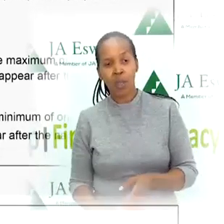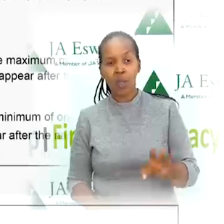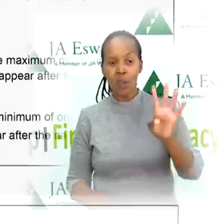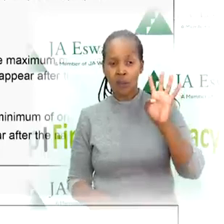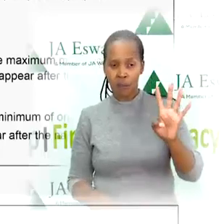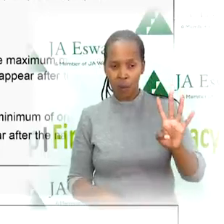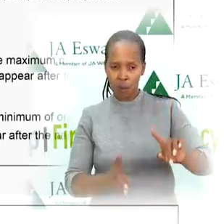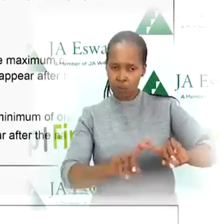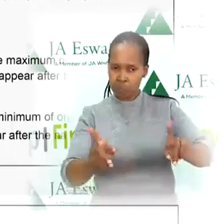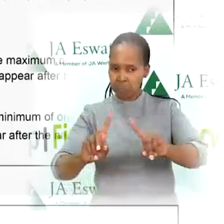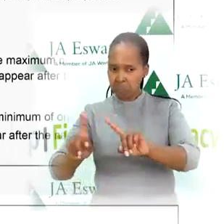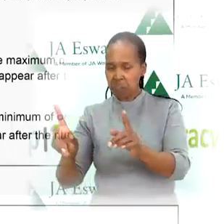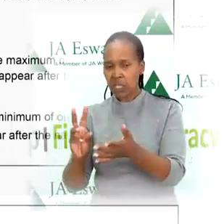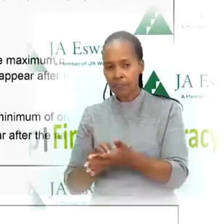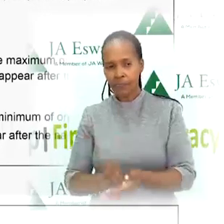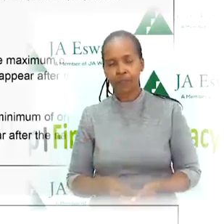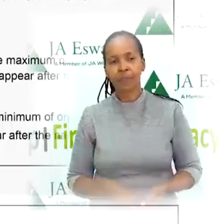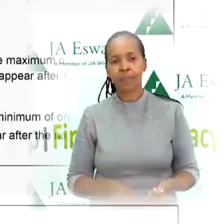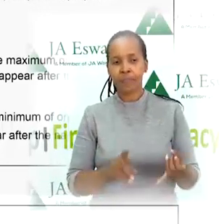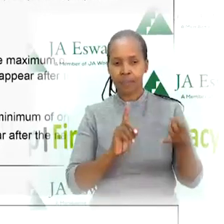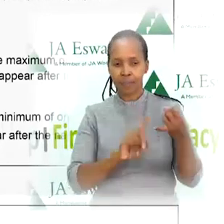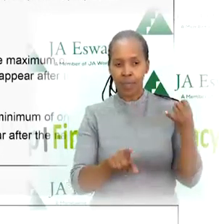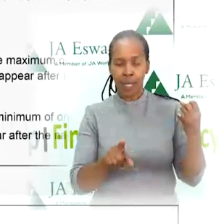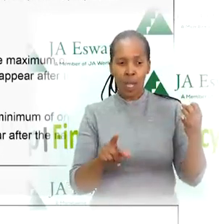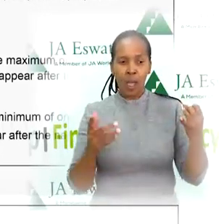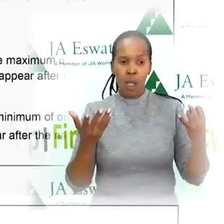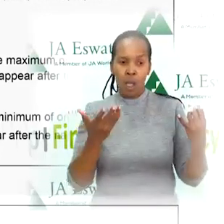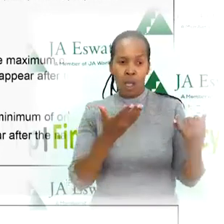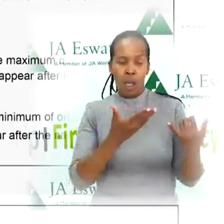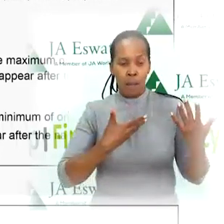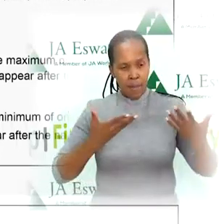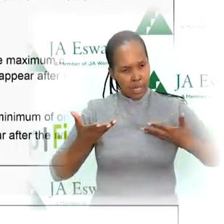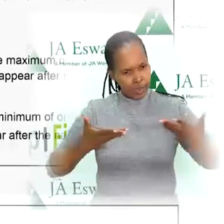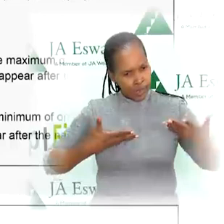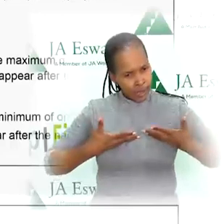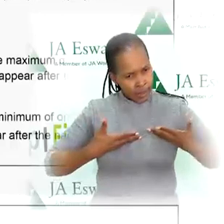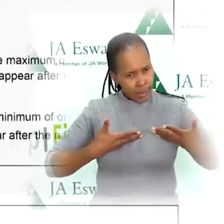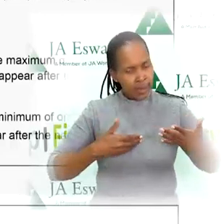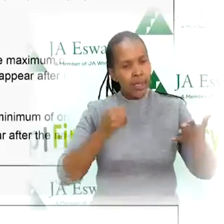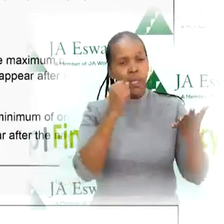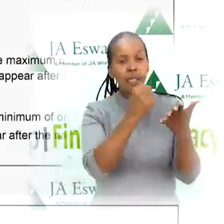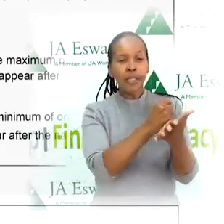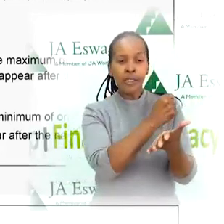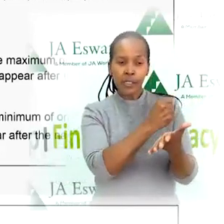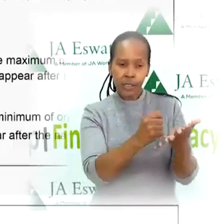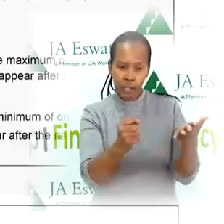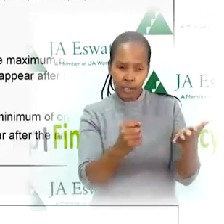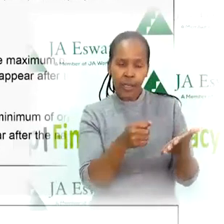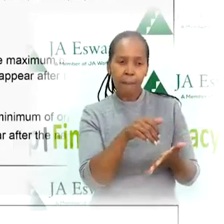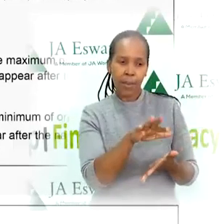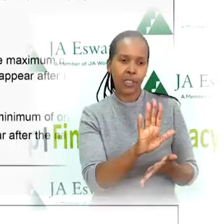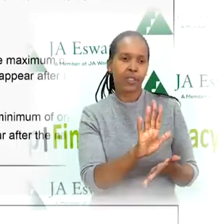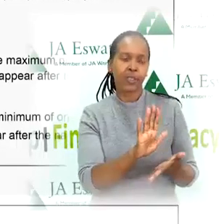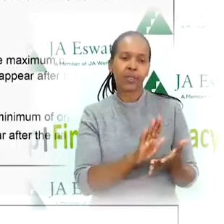types of businesses. We have the company, of which they need to register with Registry General's